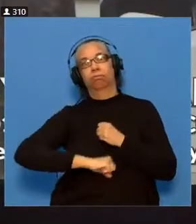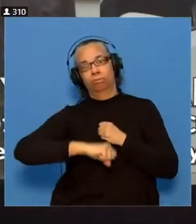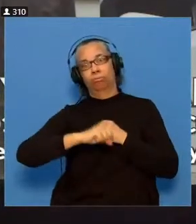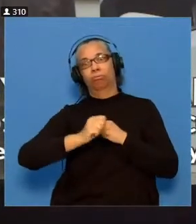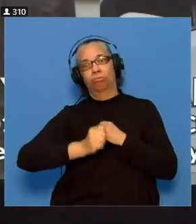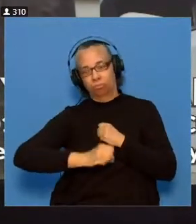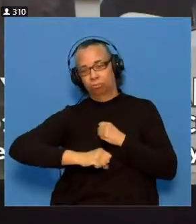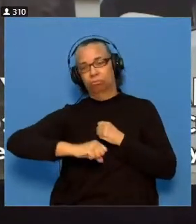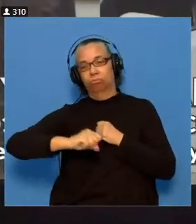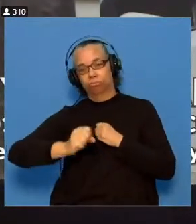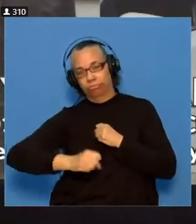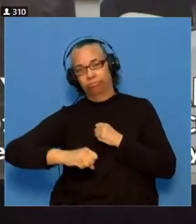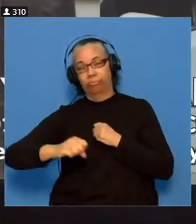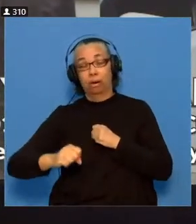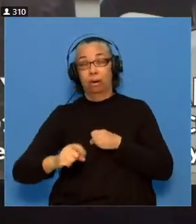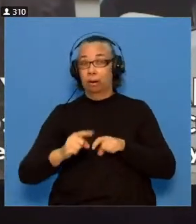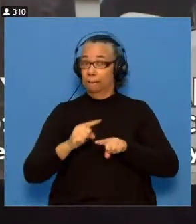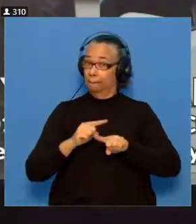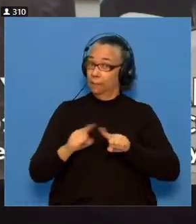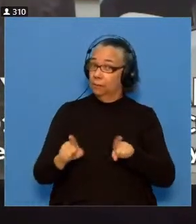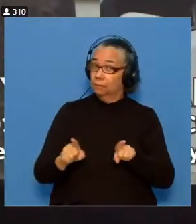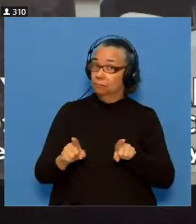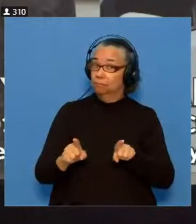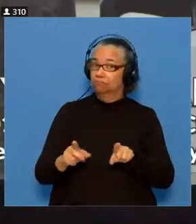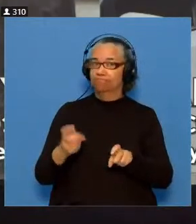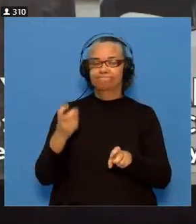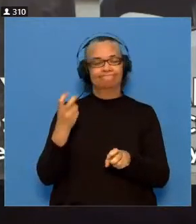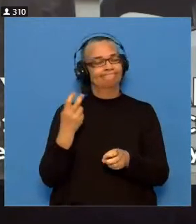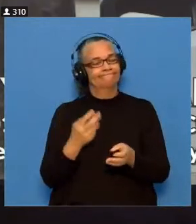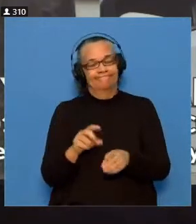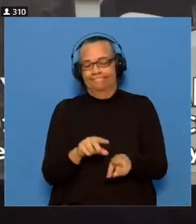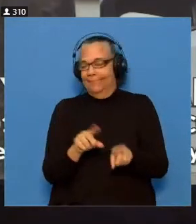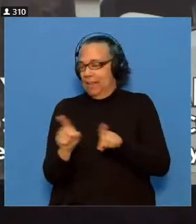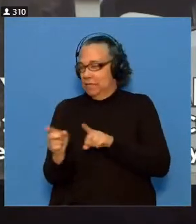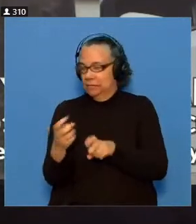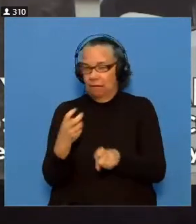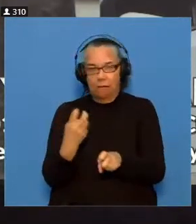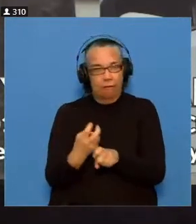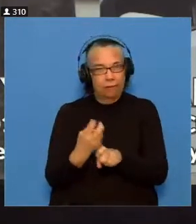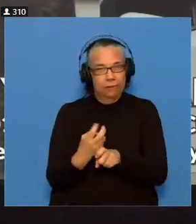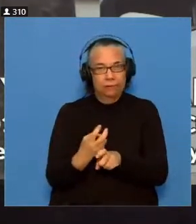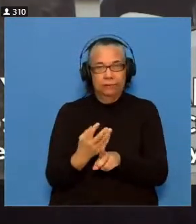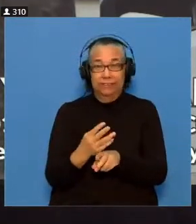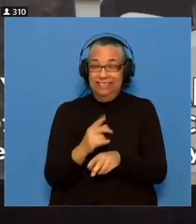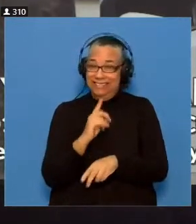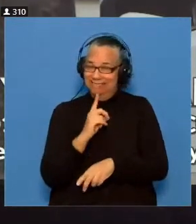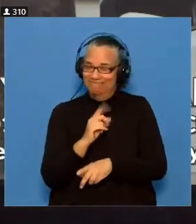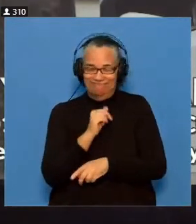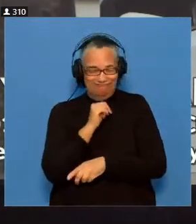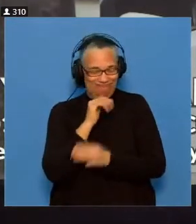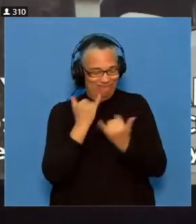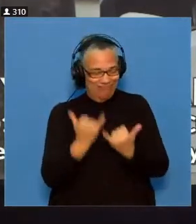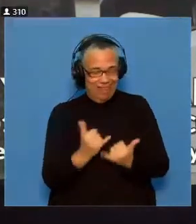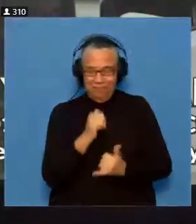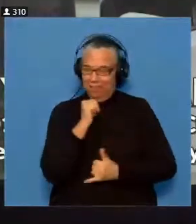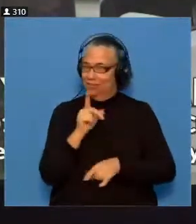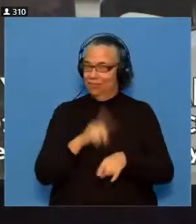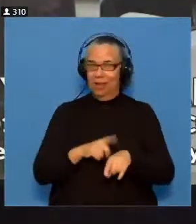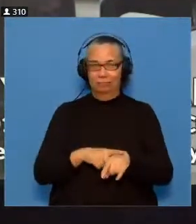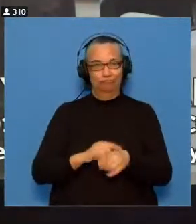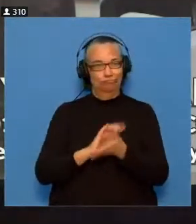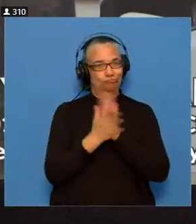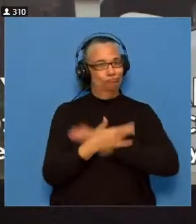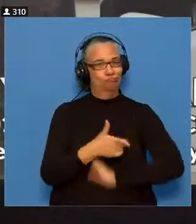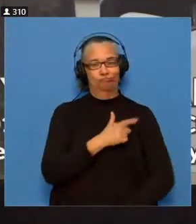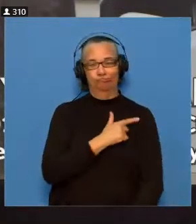on. However, as difficult as it may be, now is not the time to give up, and there is cause for